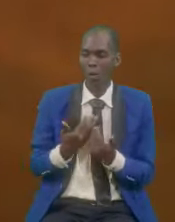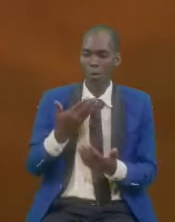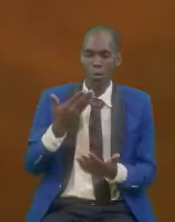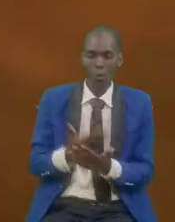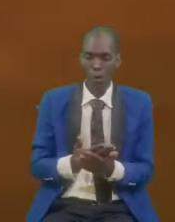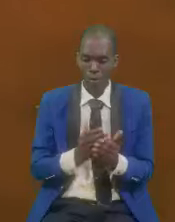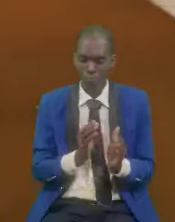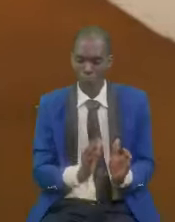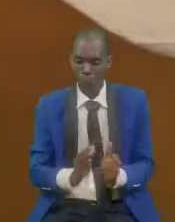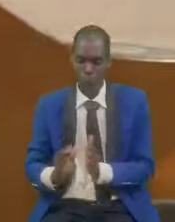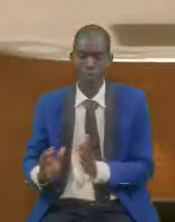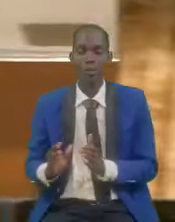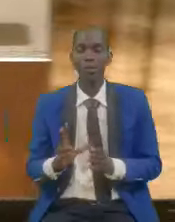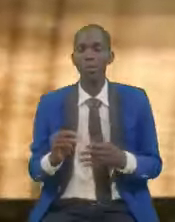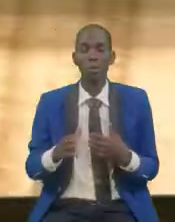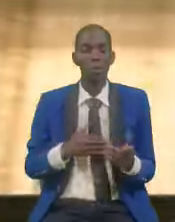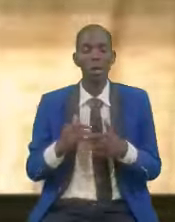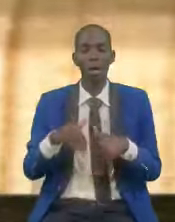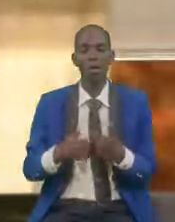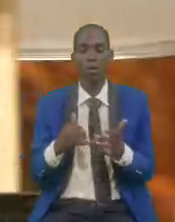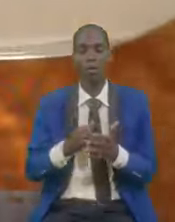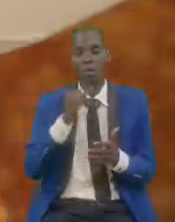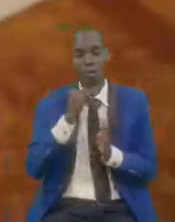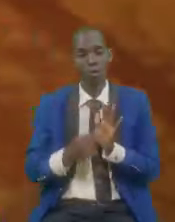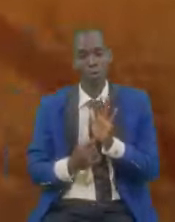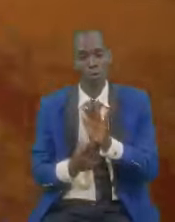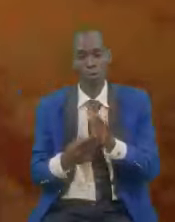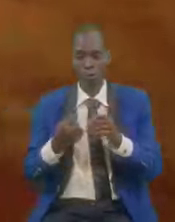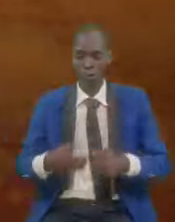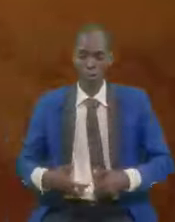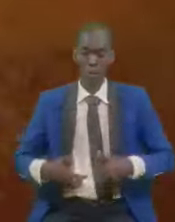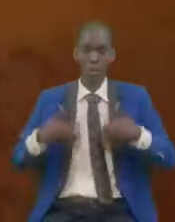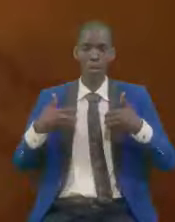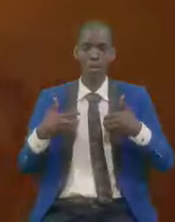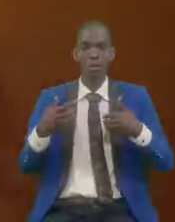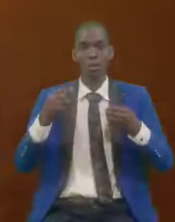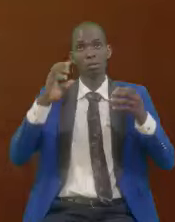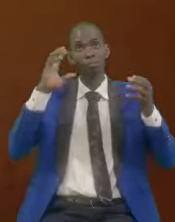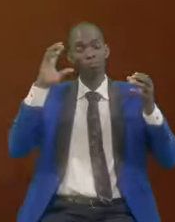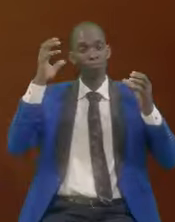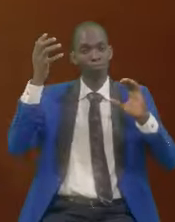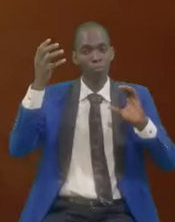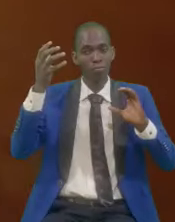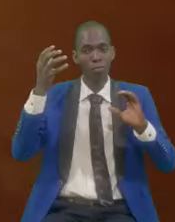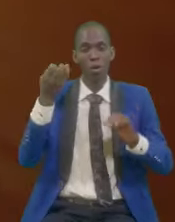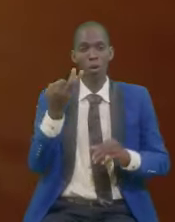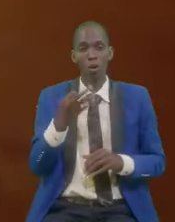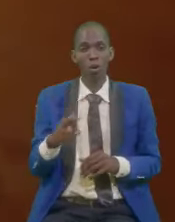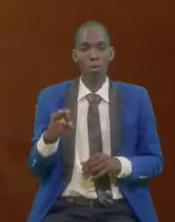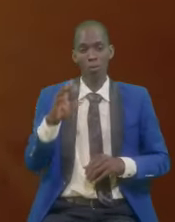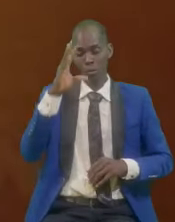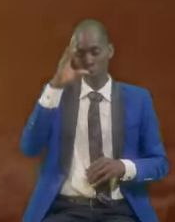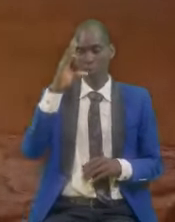however manifested, the wrath, the anger, the indignation of